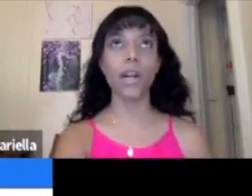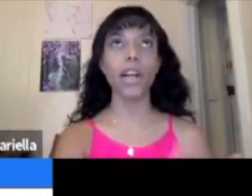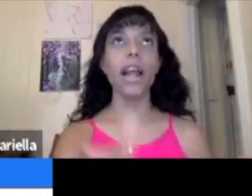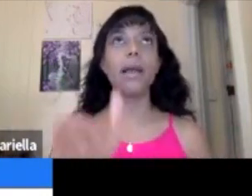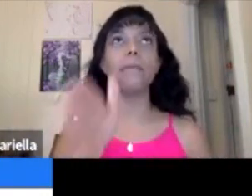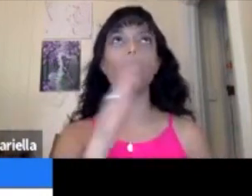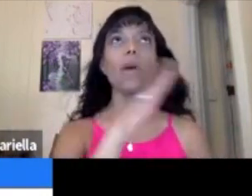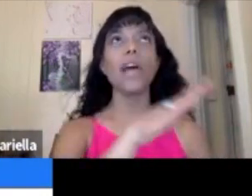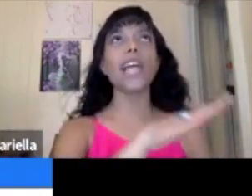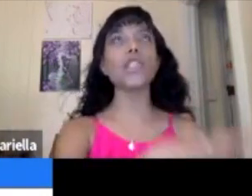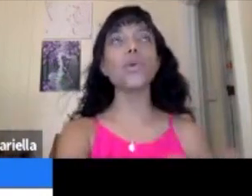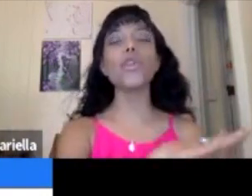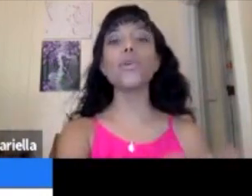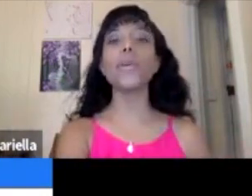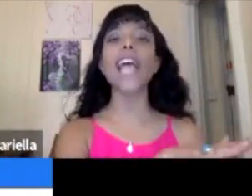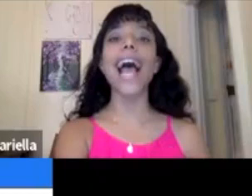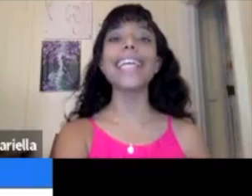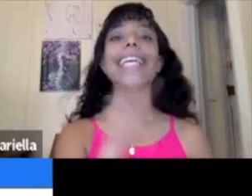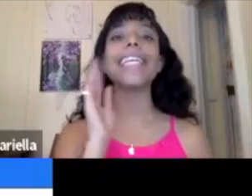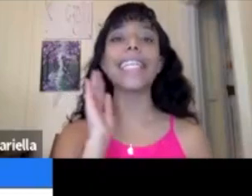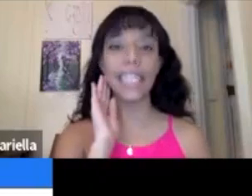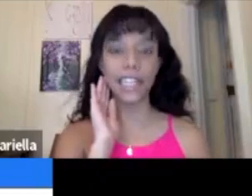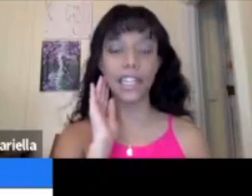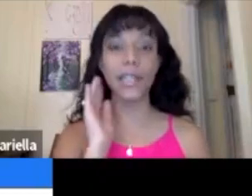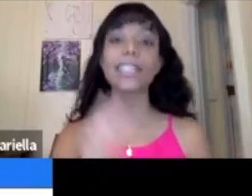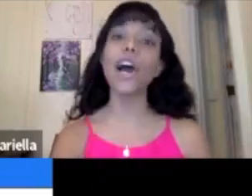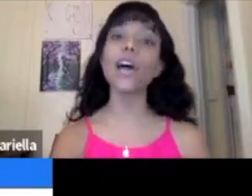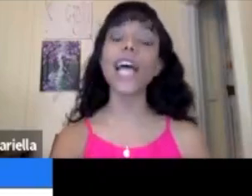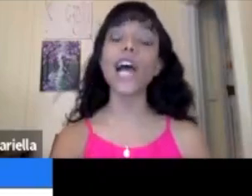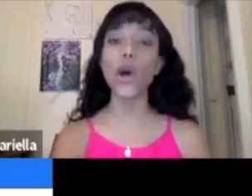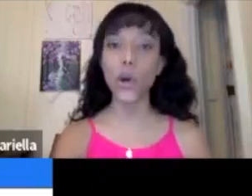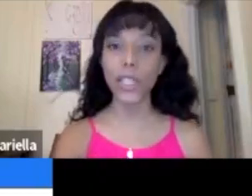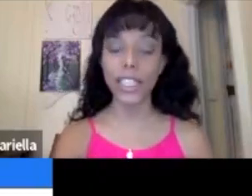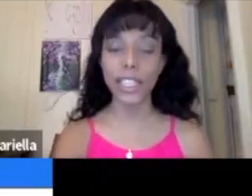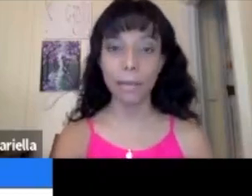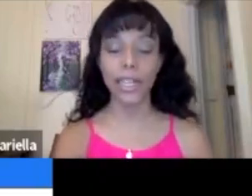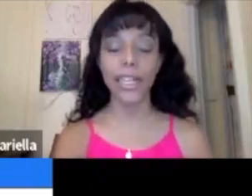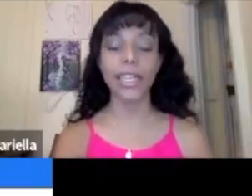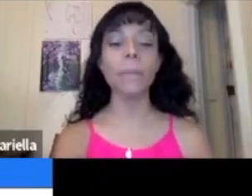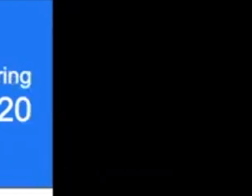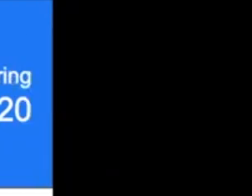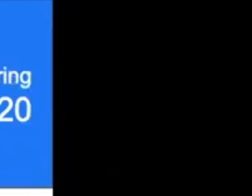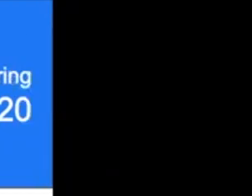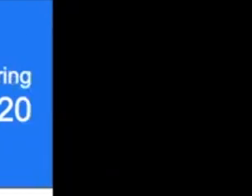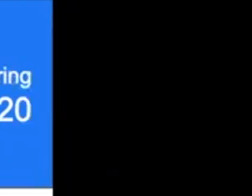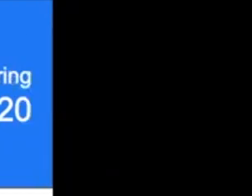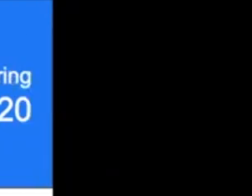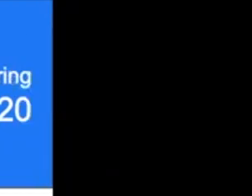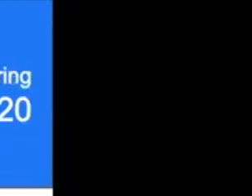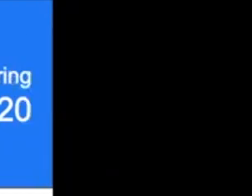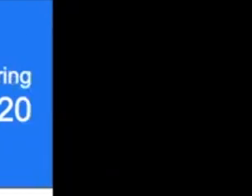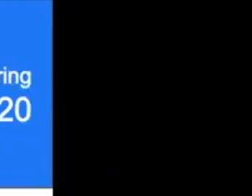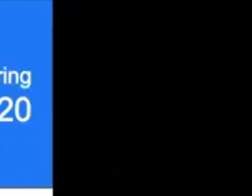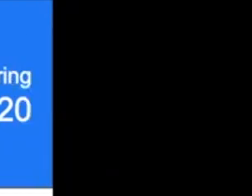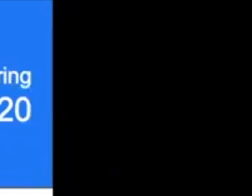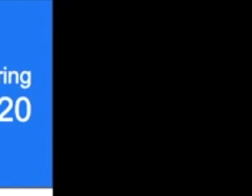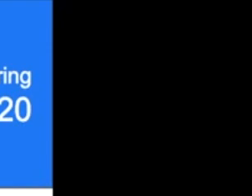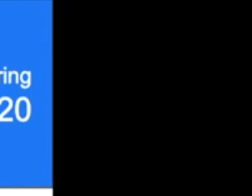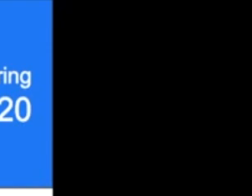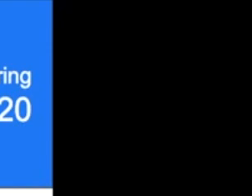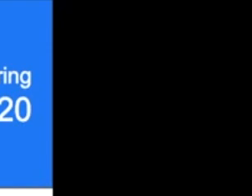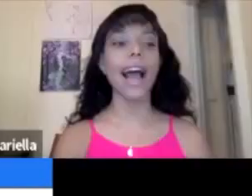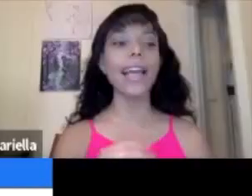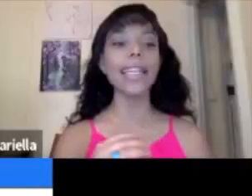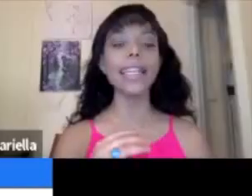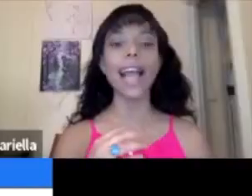or a tool through which I can hear. It's called a cochlear implant. And one of the things that I noticed